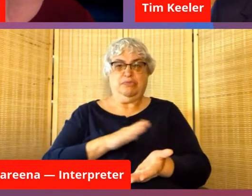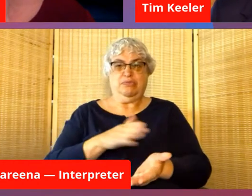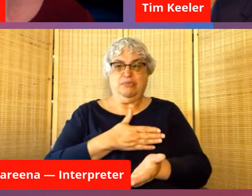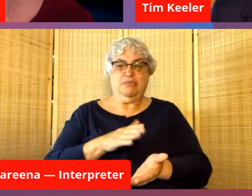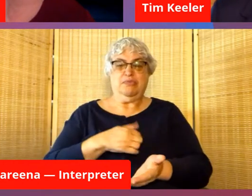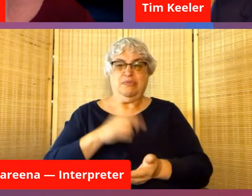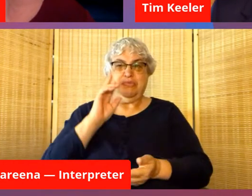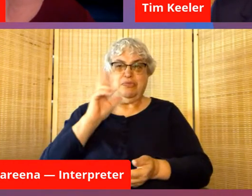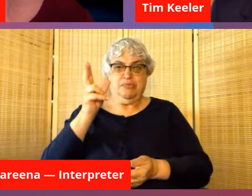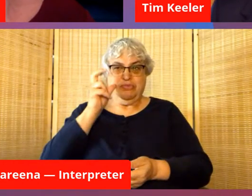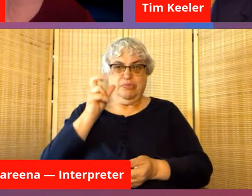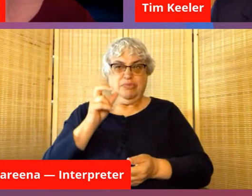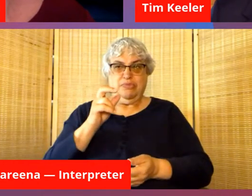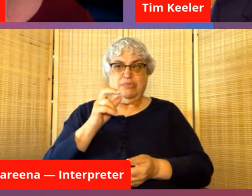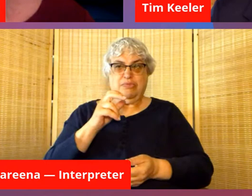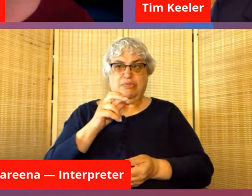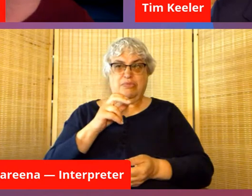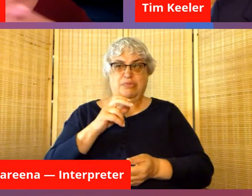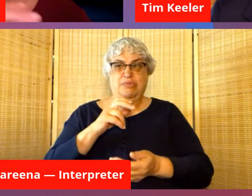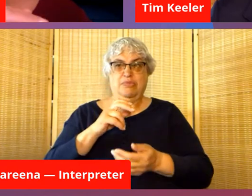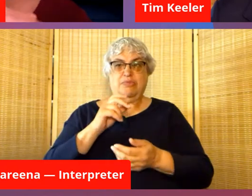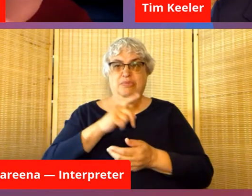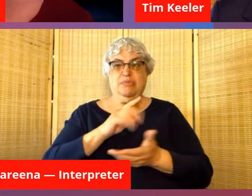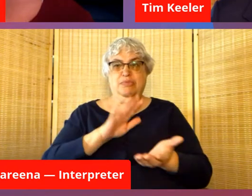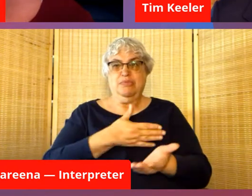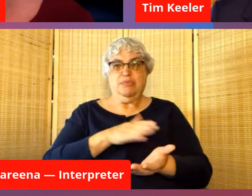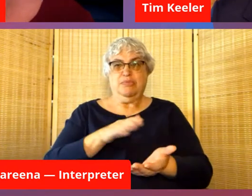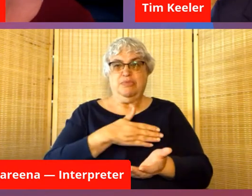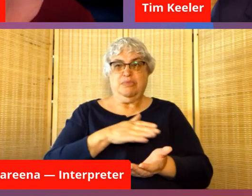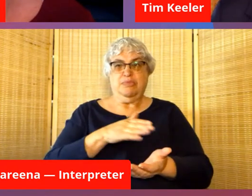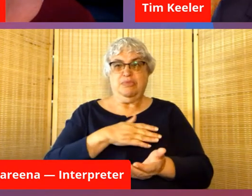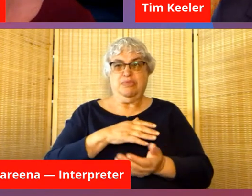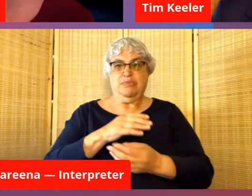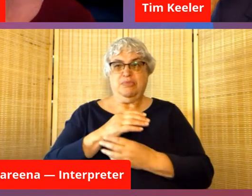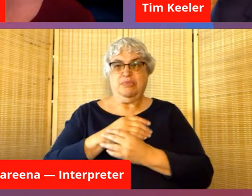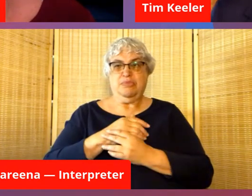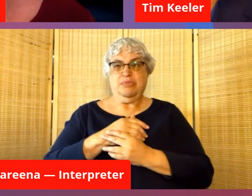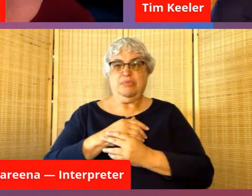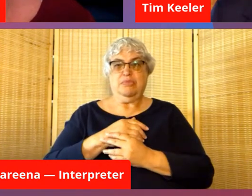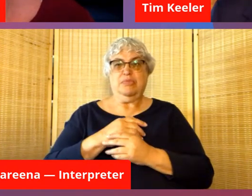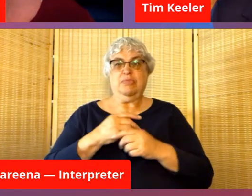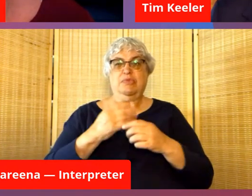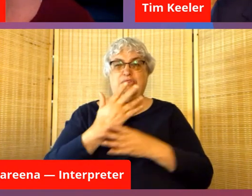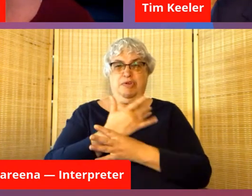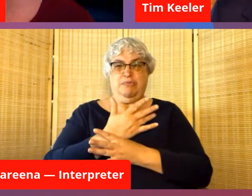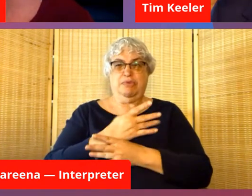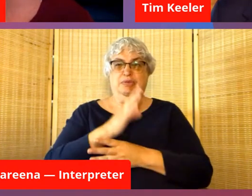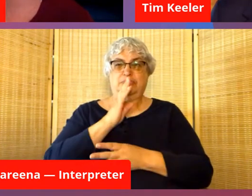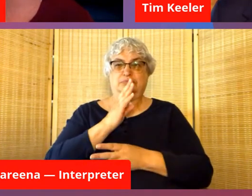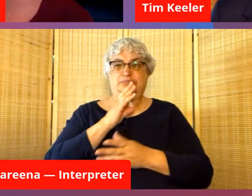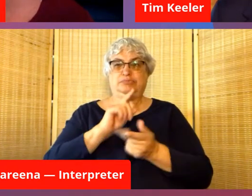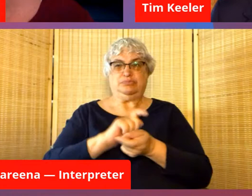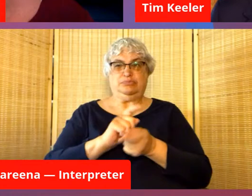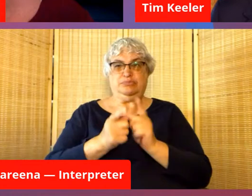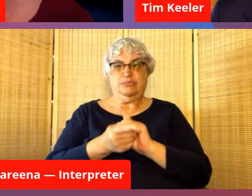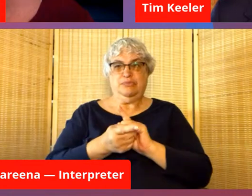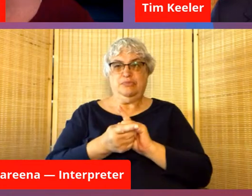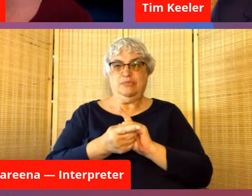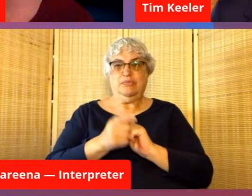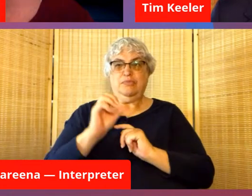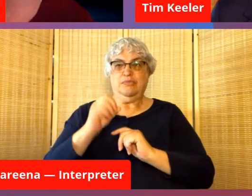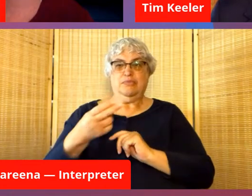you're about to hear is a piece by her called O Frondens Virga, which translates to